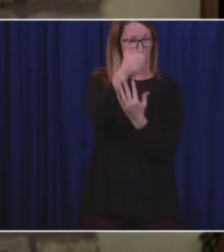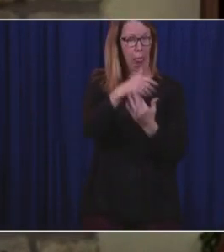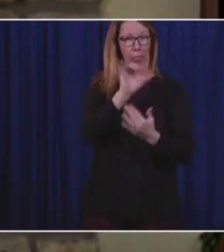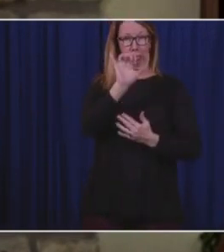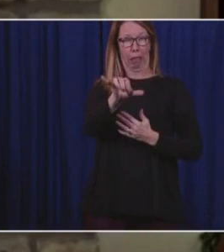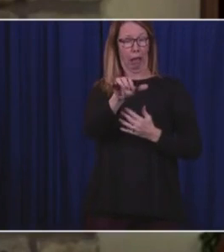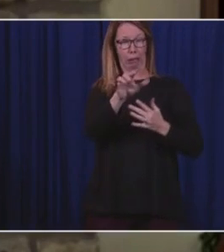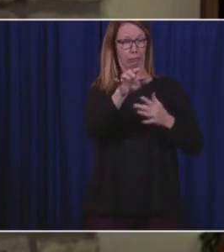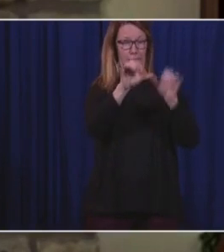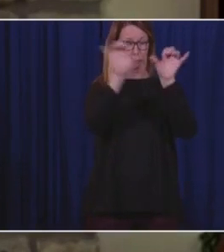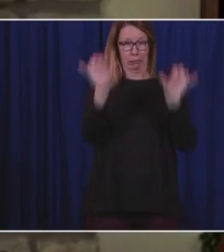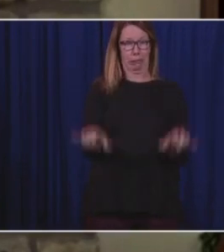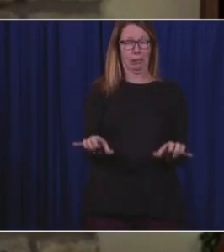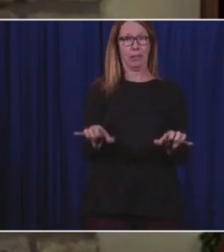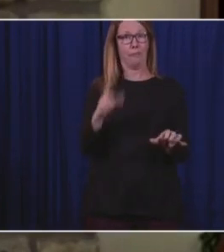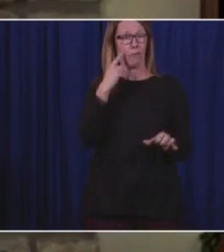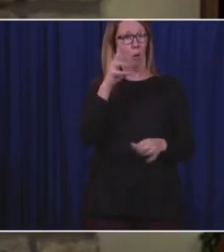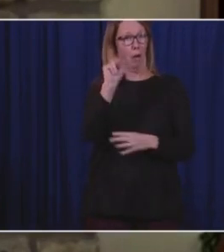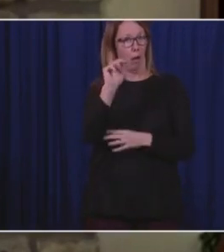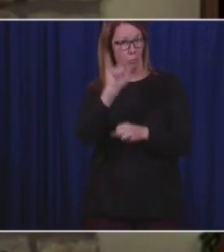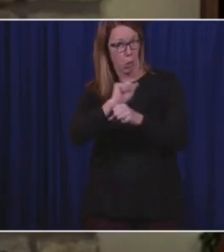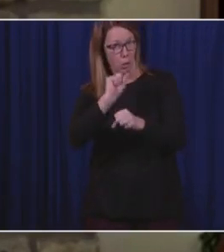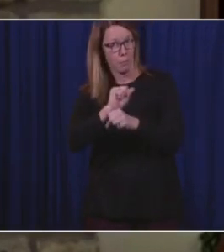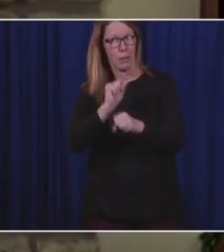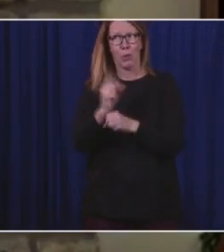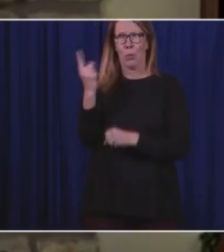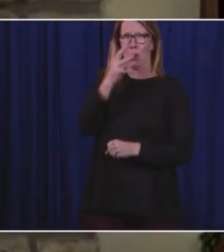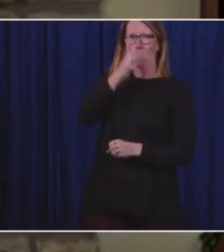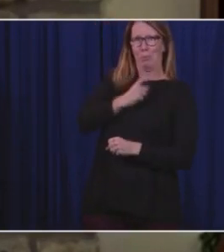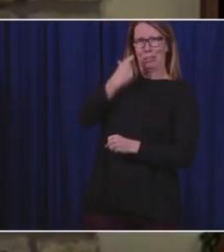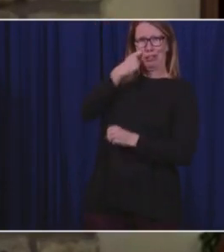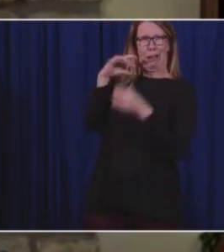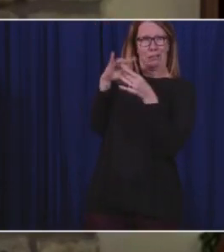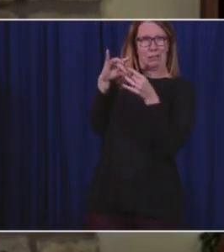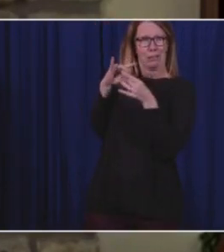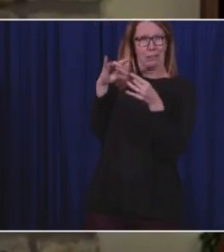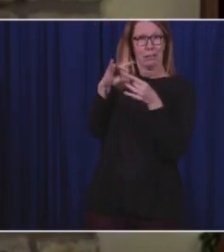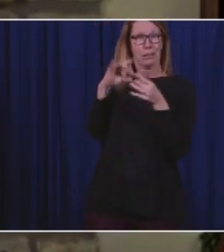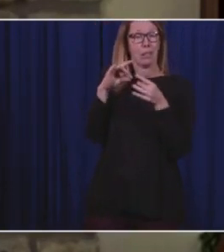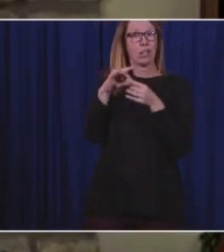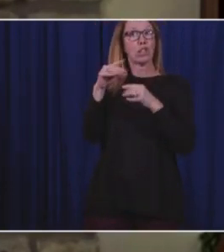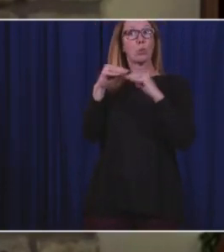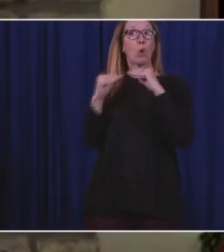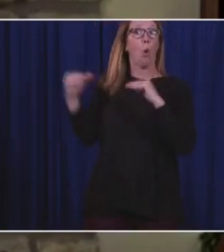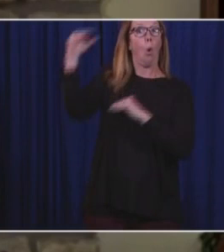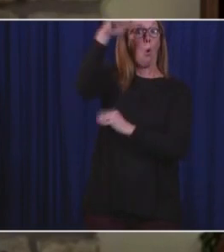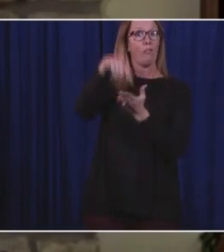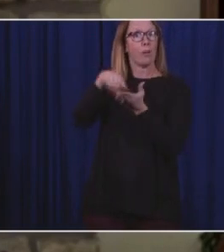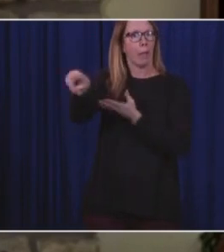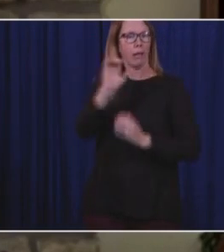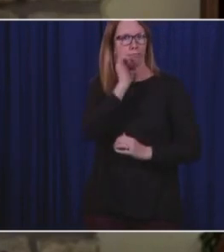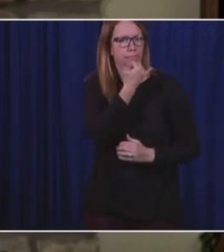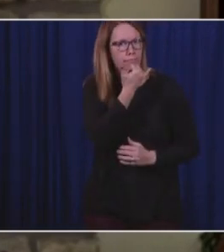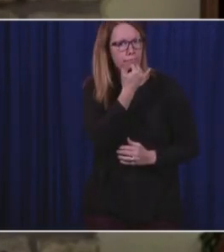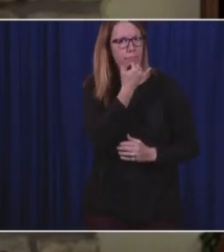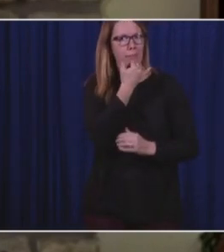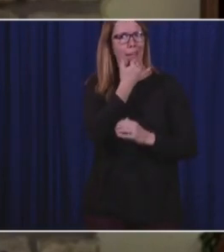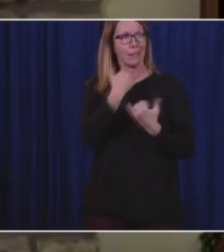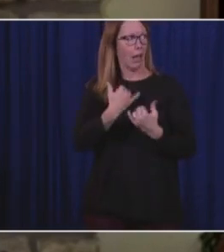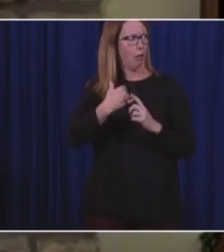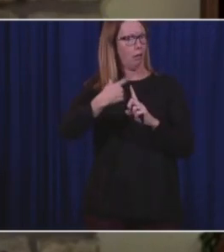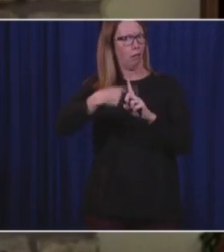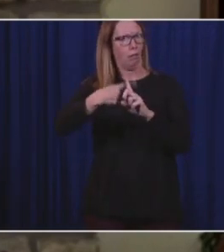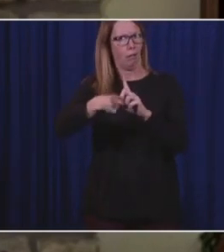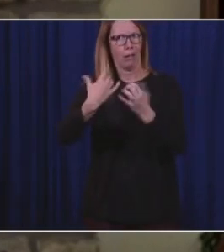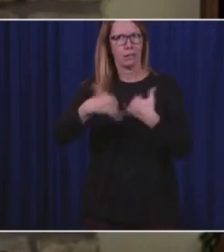compensation system. A woman I spoke with recently who was overpaid by accident, and now months later